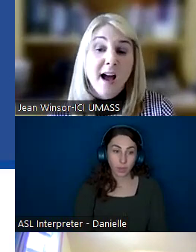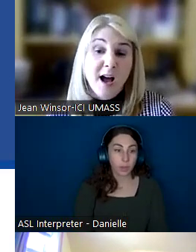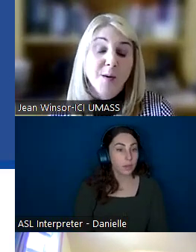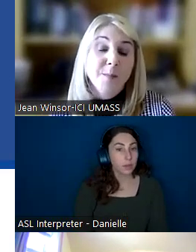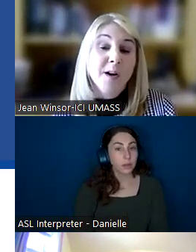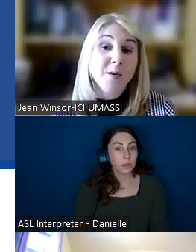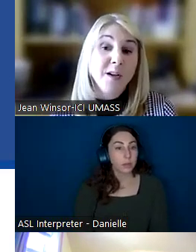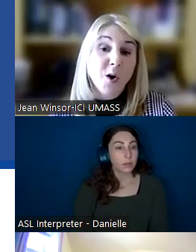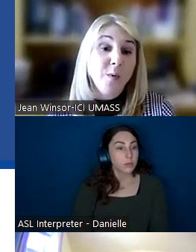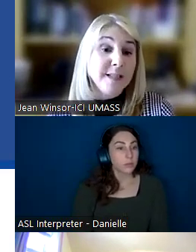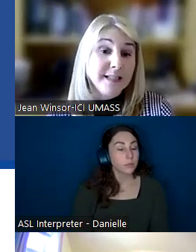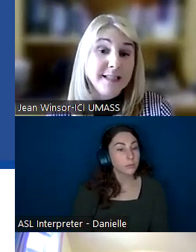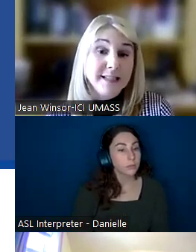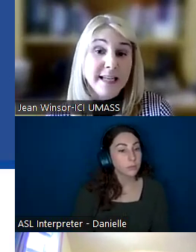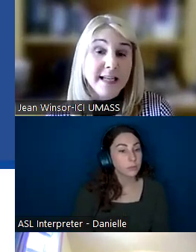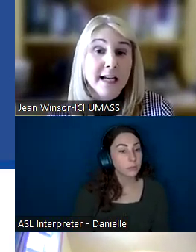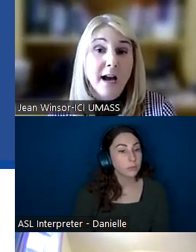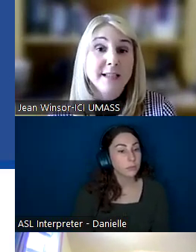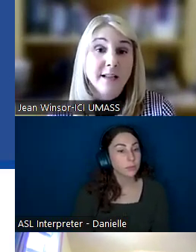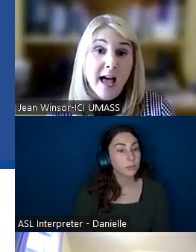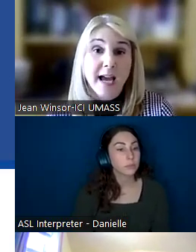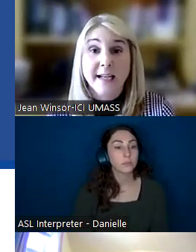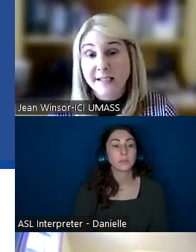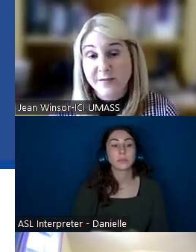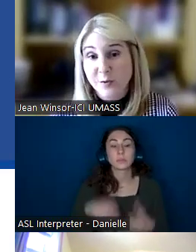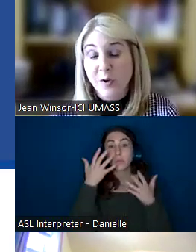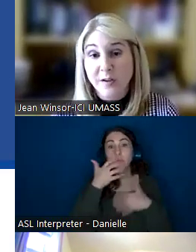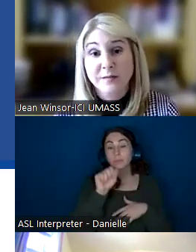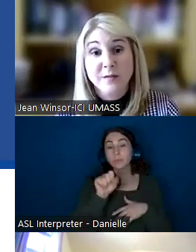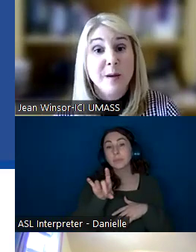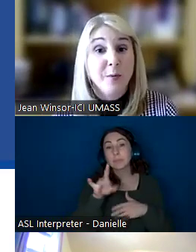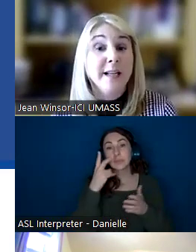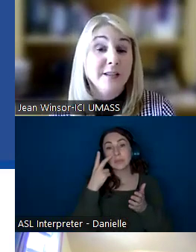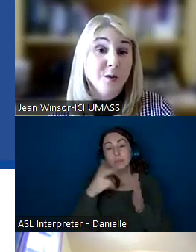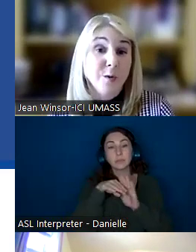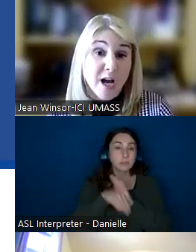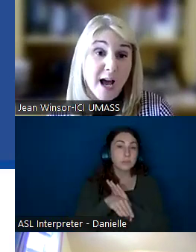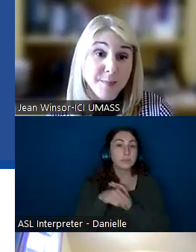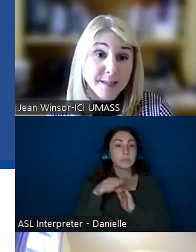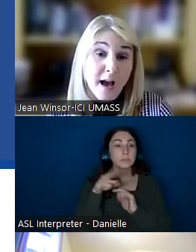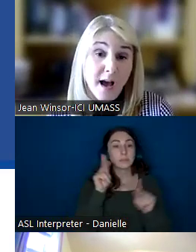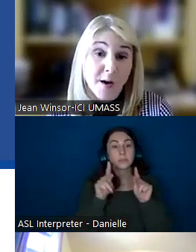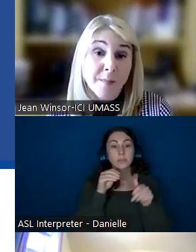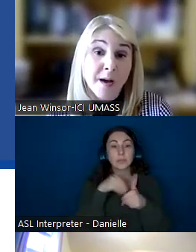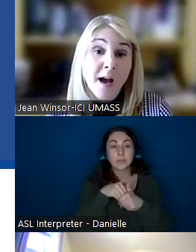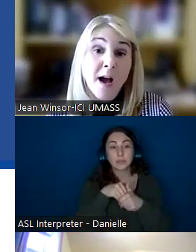unfortunately, you know, we did see a decline in people in individual jobs,